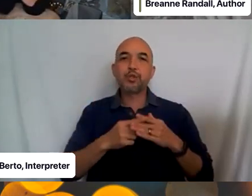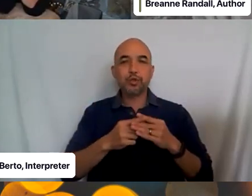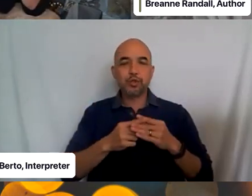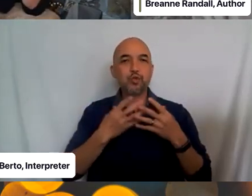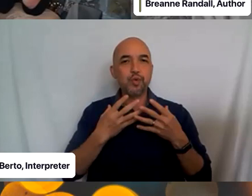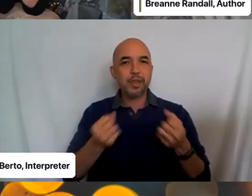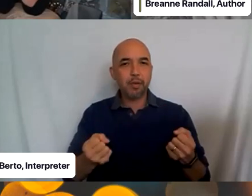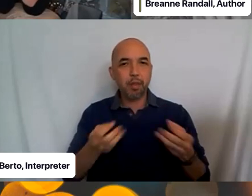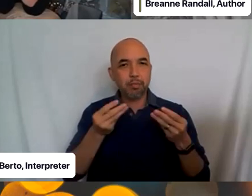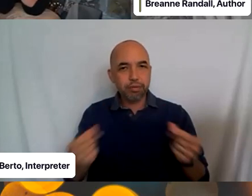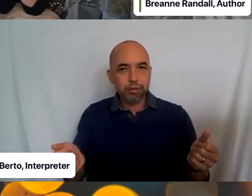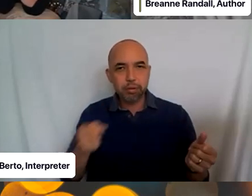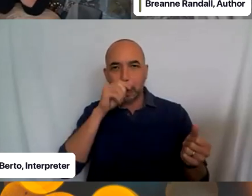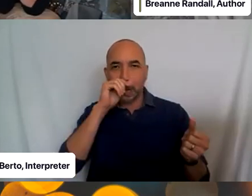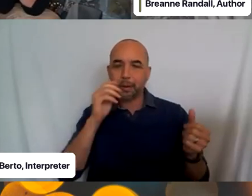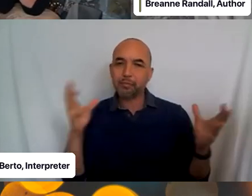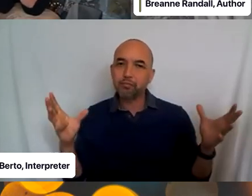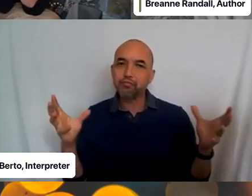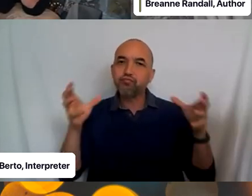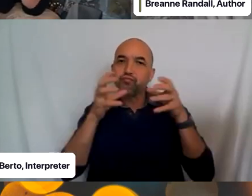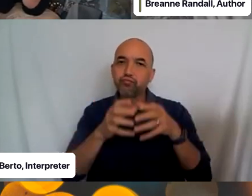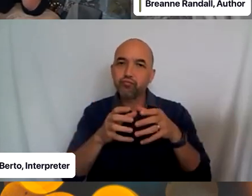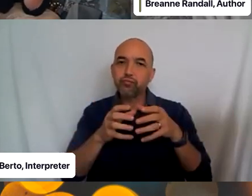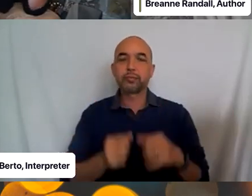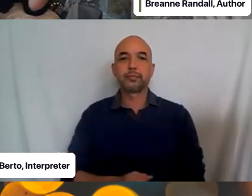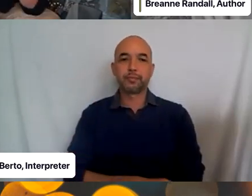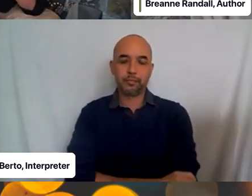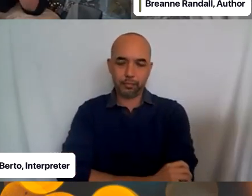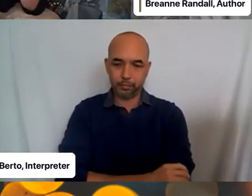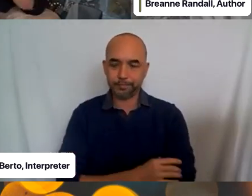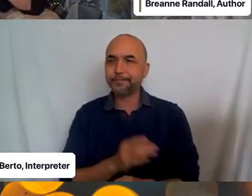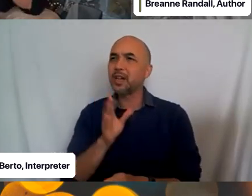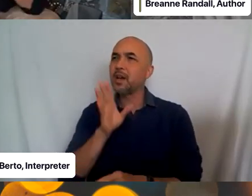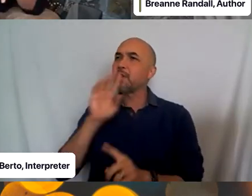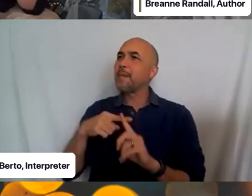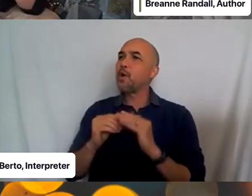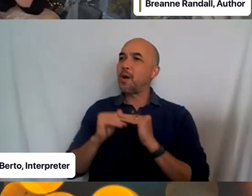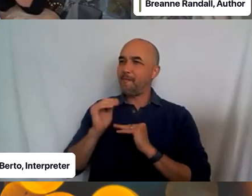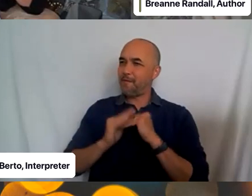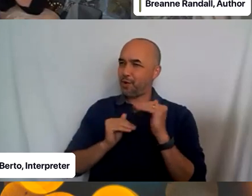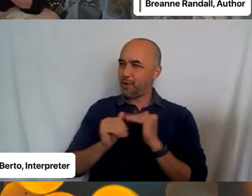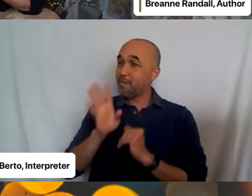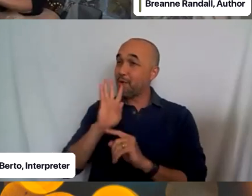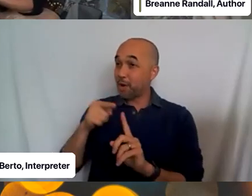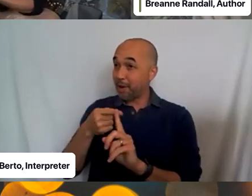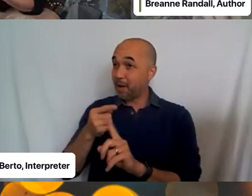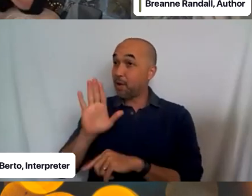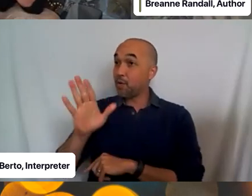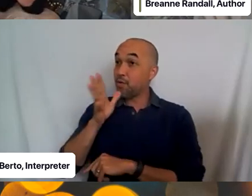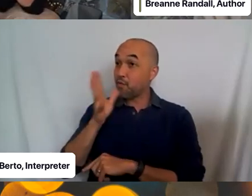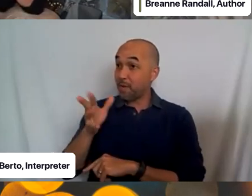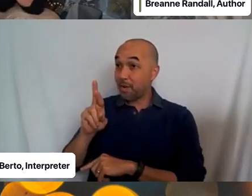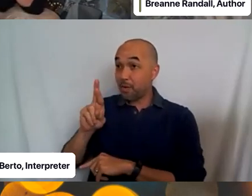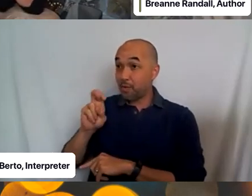speaking of like comfort, going back to that too, a lot obviously, you know, and we talked a little bit about the recipes and your grandmother's recipes, which I didn't realize that.